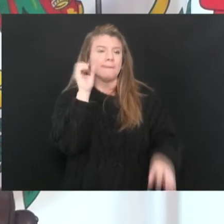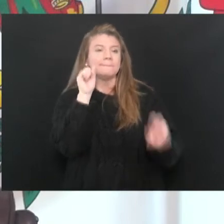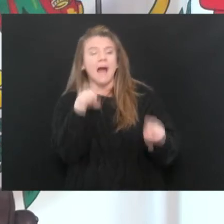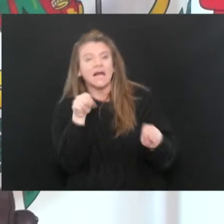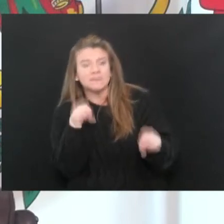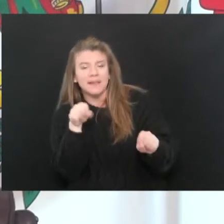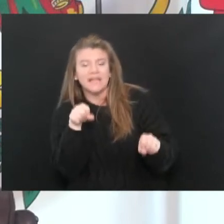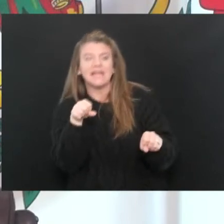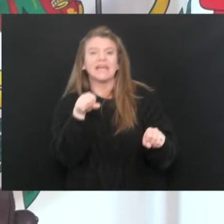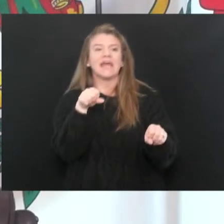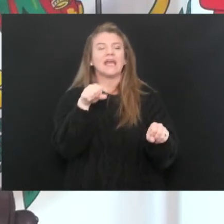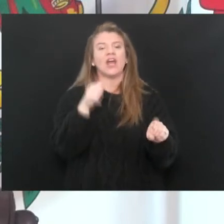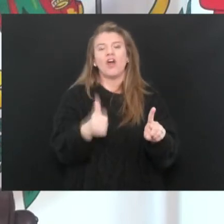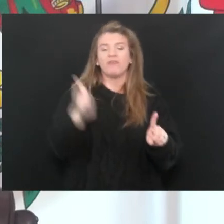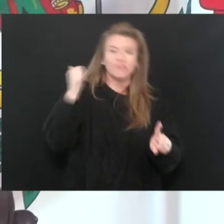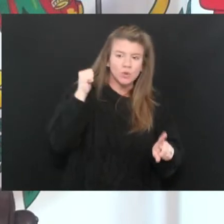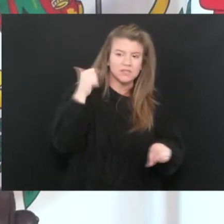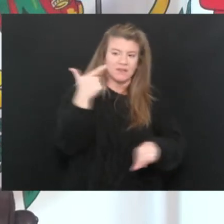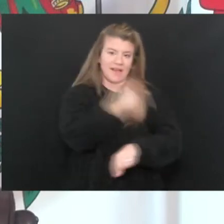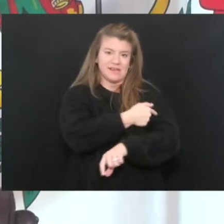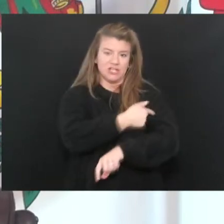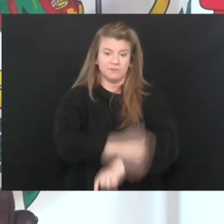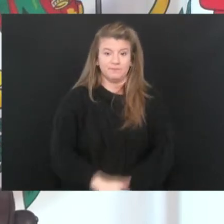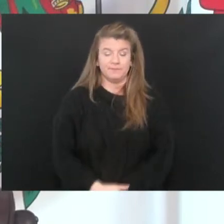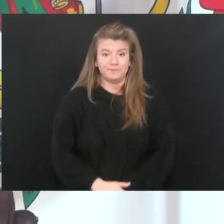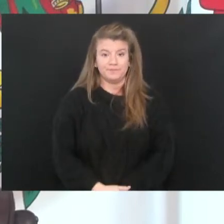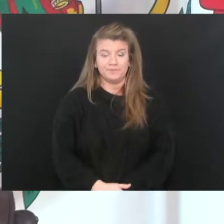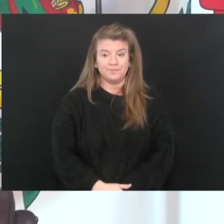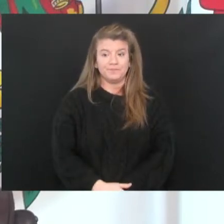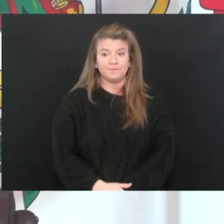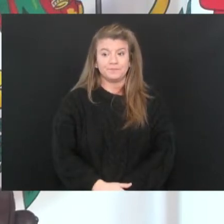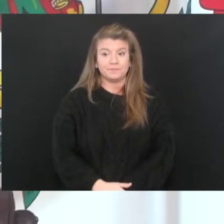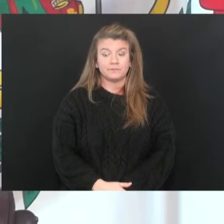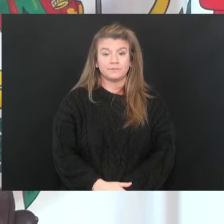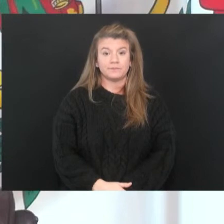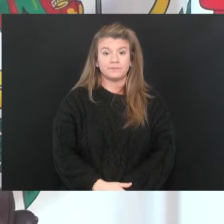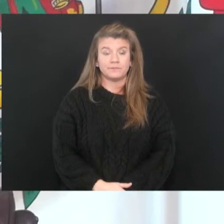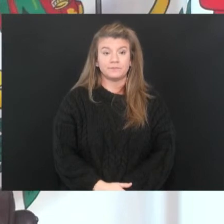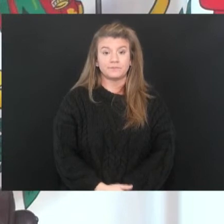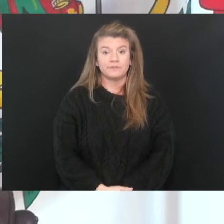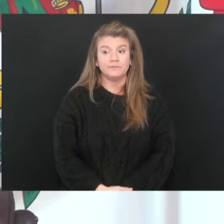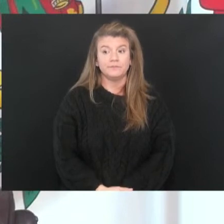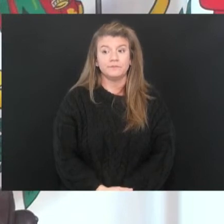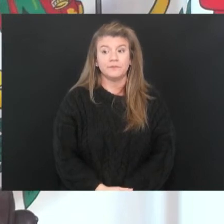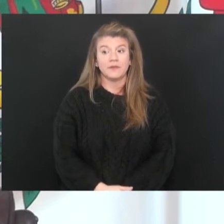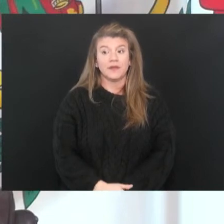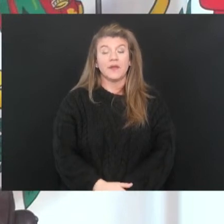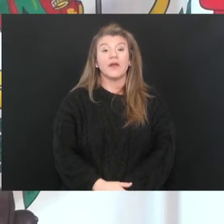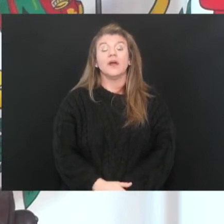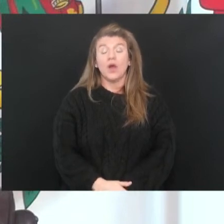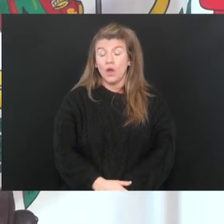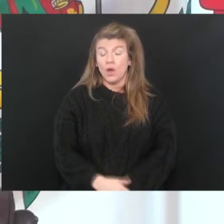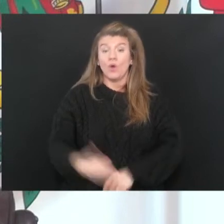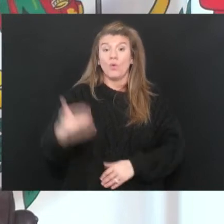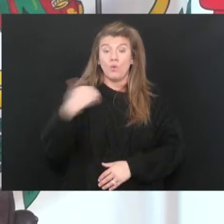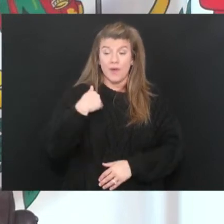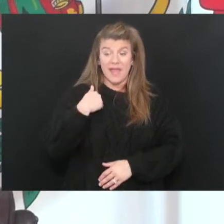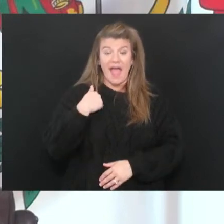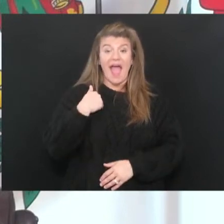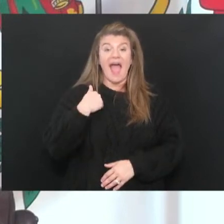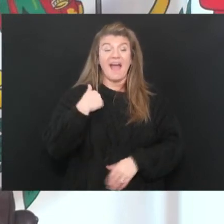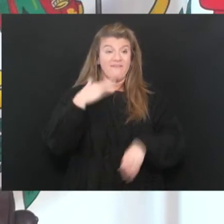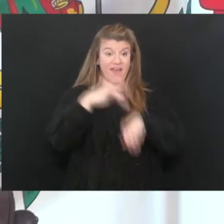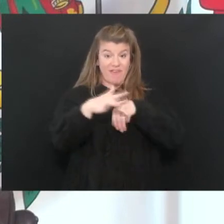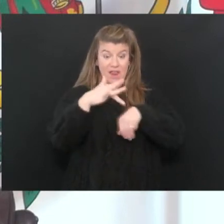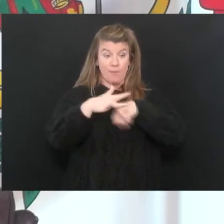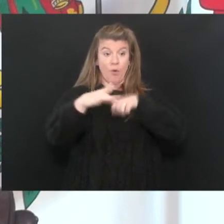possibility of refusing the vaccination. Now, there are eligible people that are